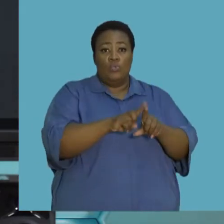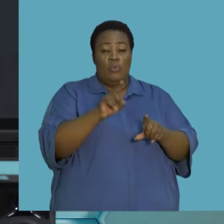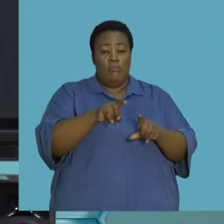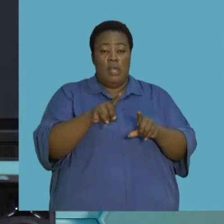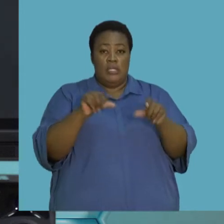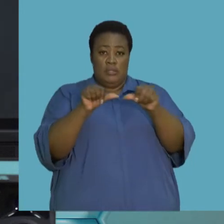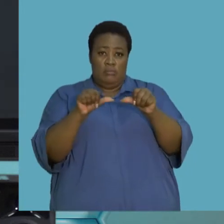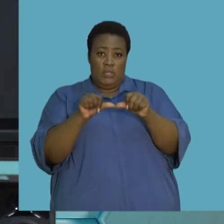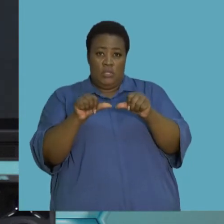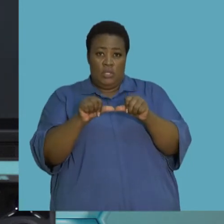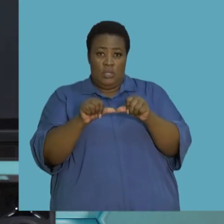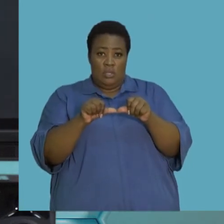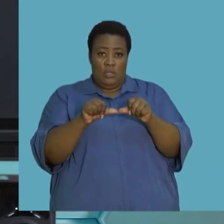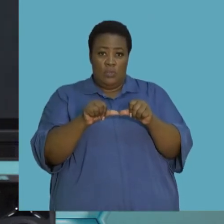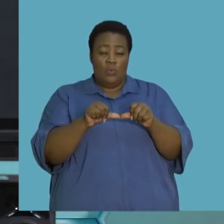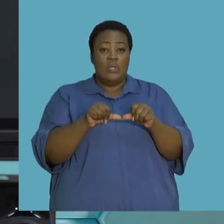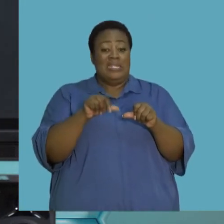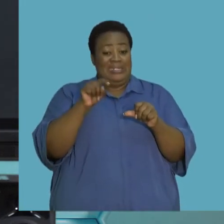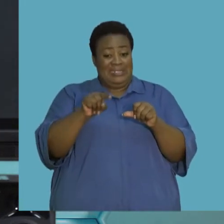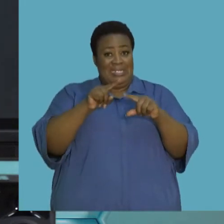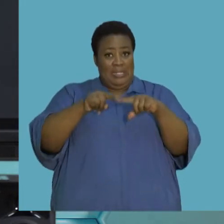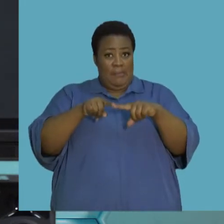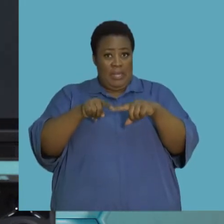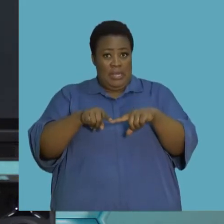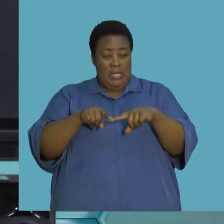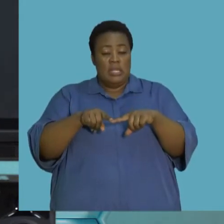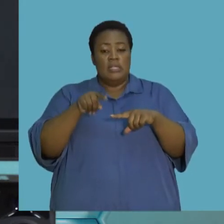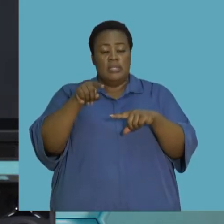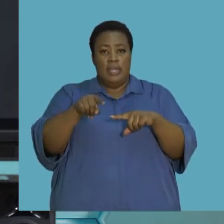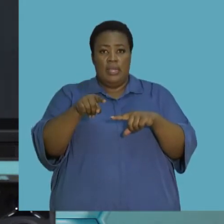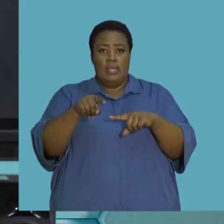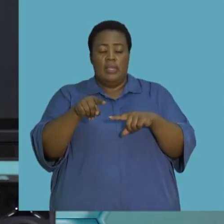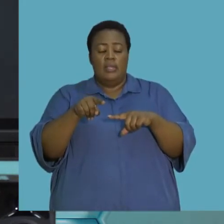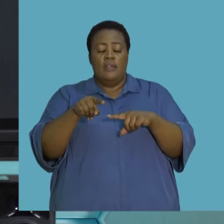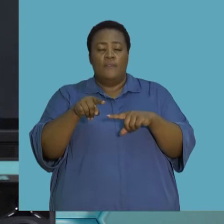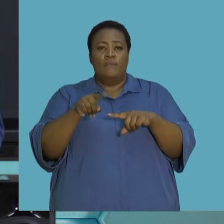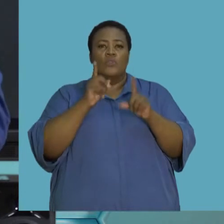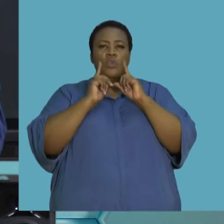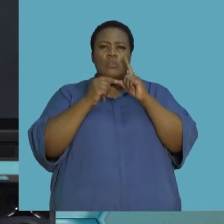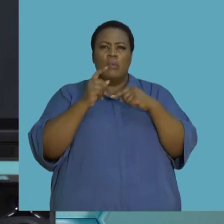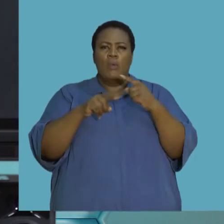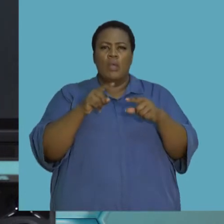some variable which we refer to as the dependent variable, and that talks to the effect of the